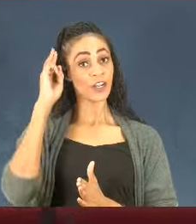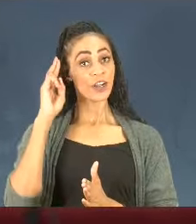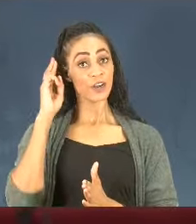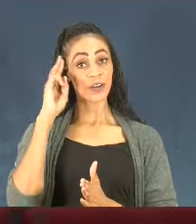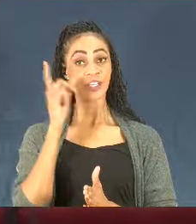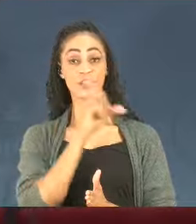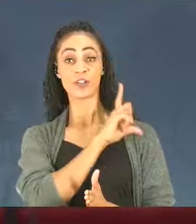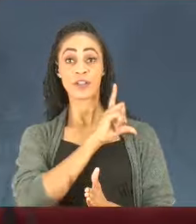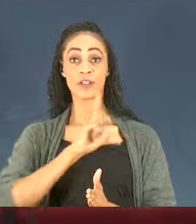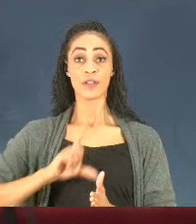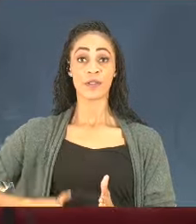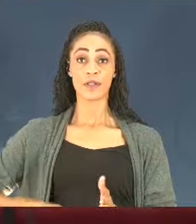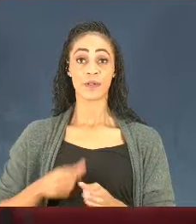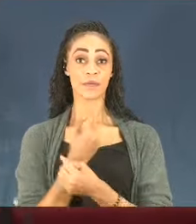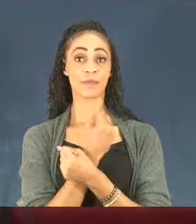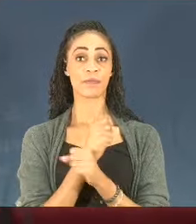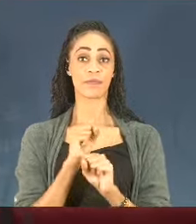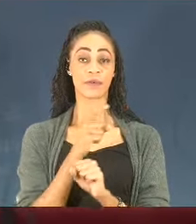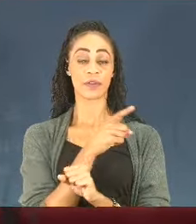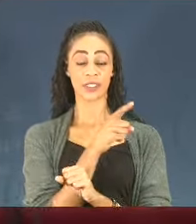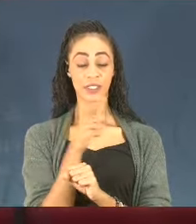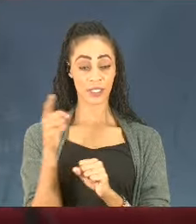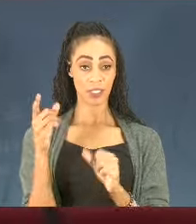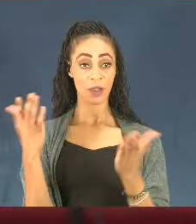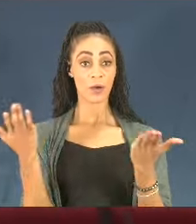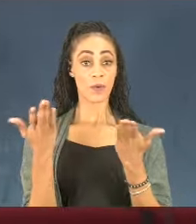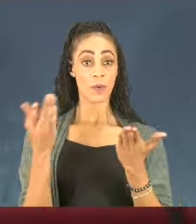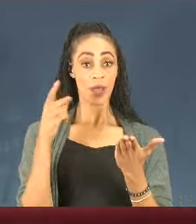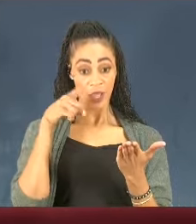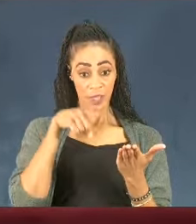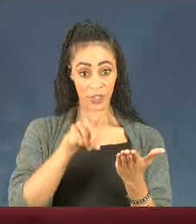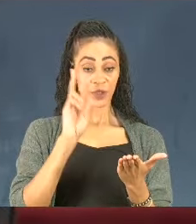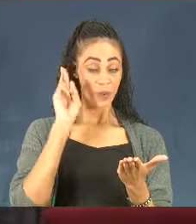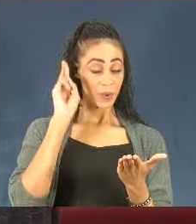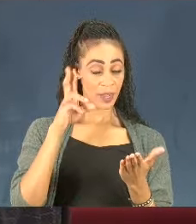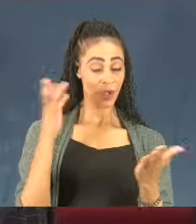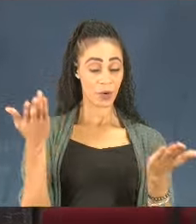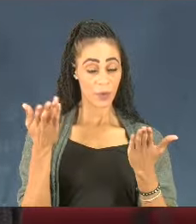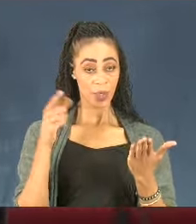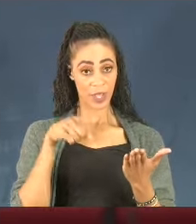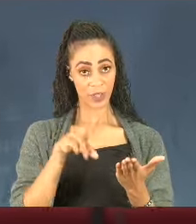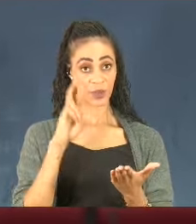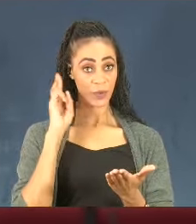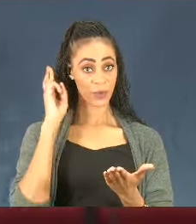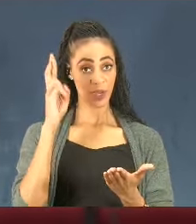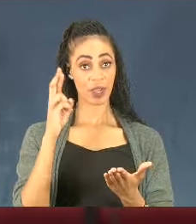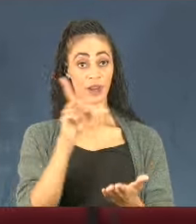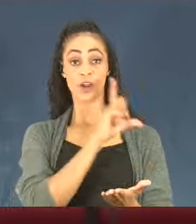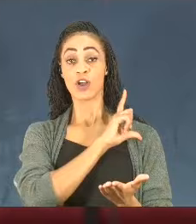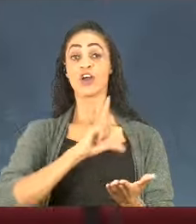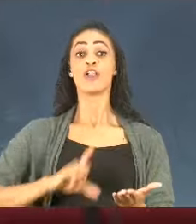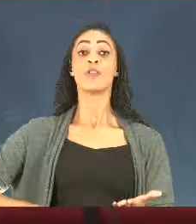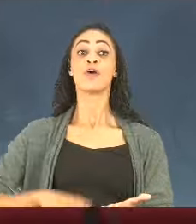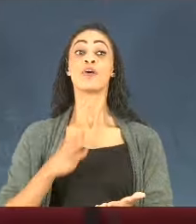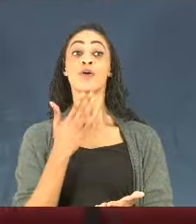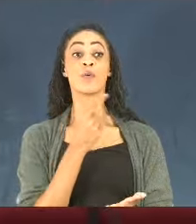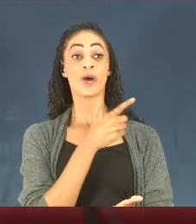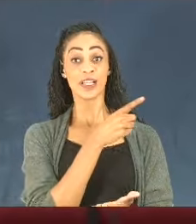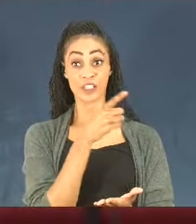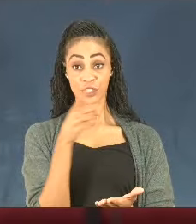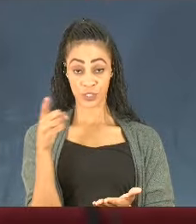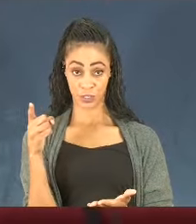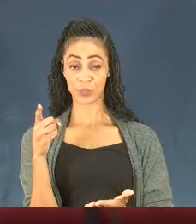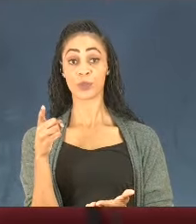you and where you are, is because the Lord wants you to play a preservative